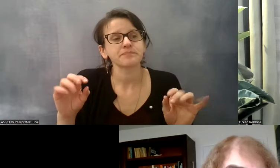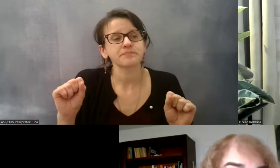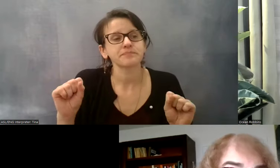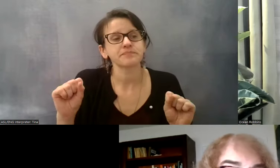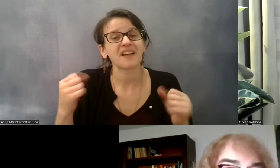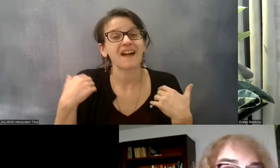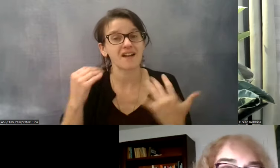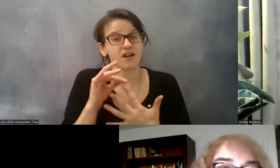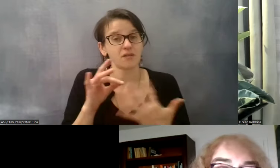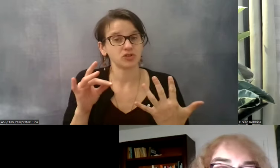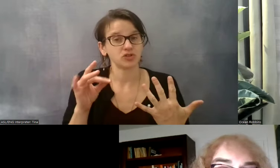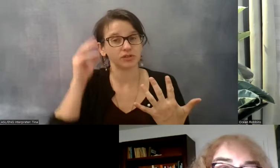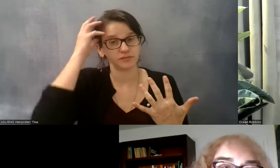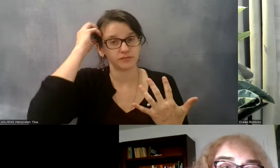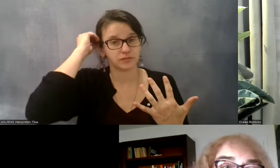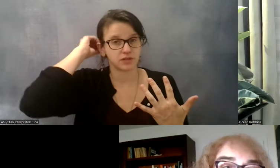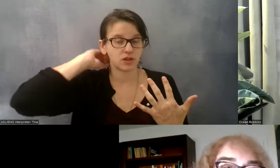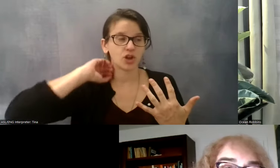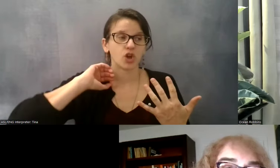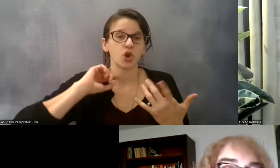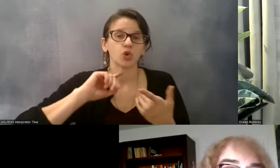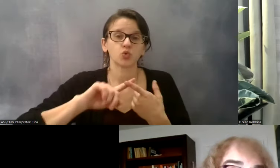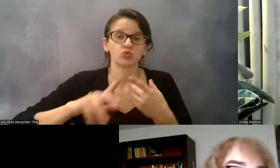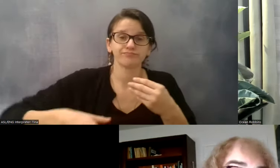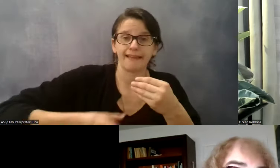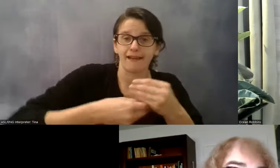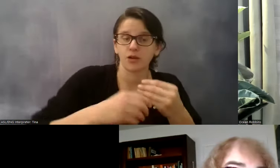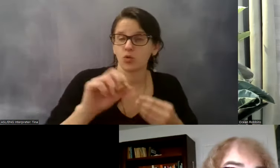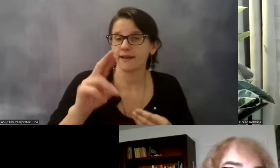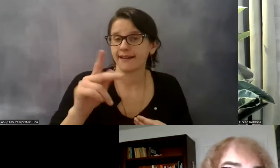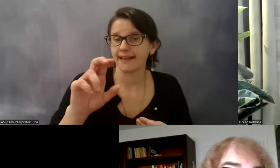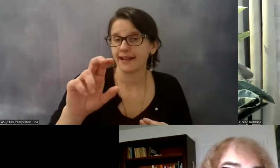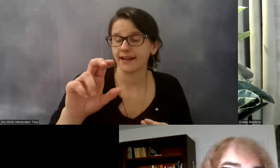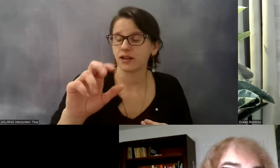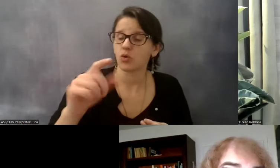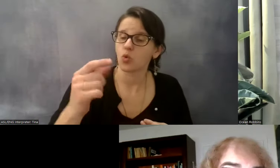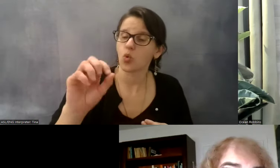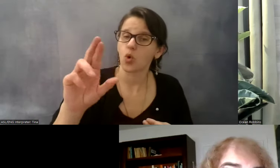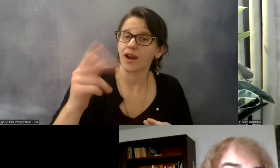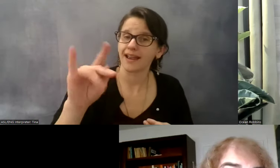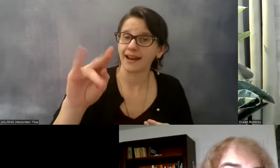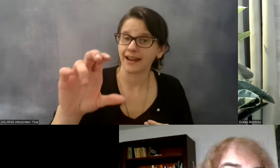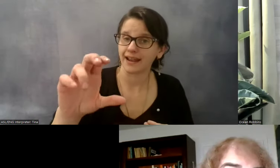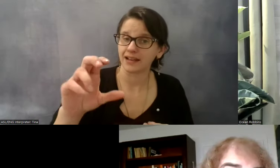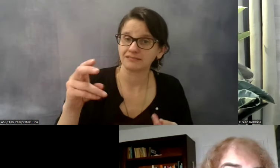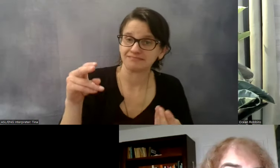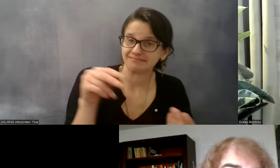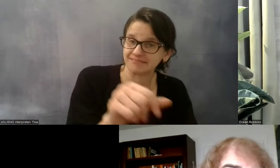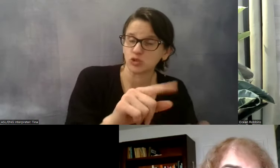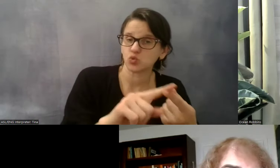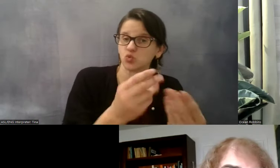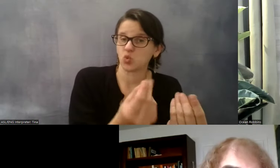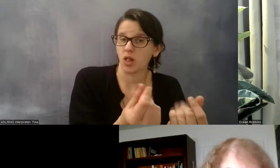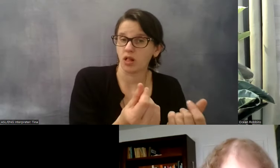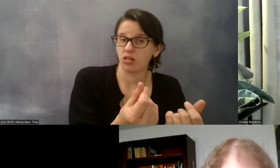to maximize the organic matter in your soil. Thanks, Rafaela. All right, I have a quick question for